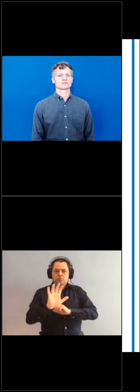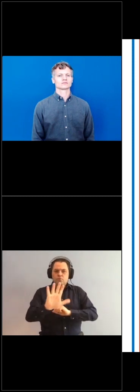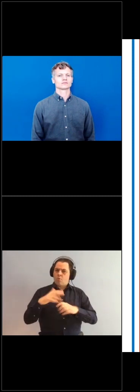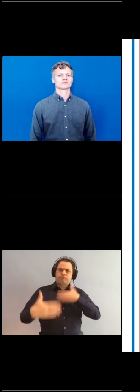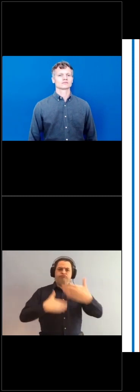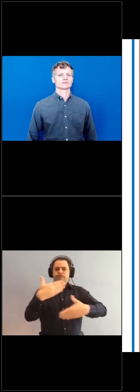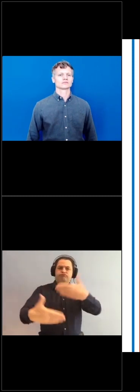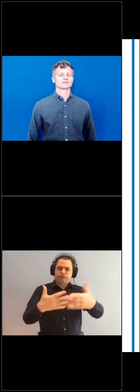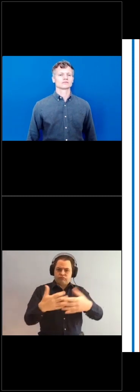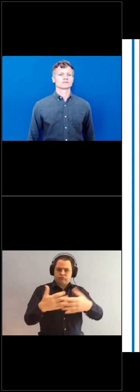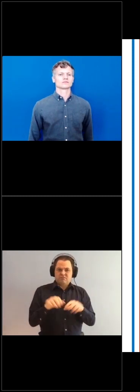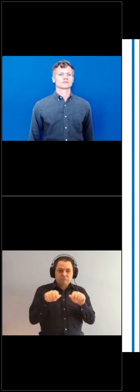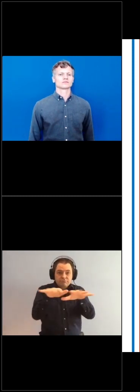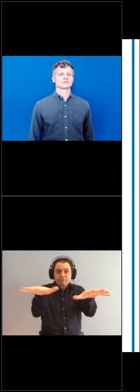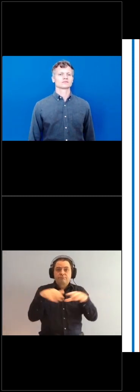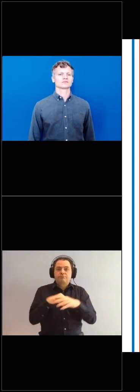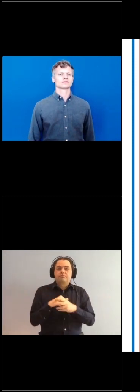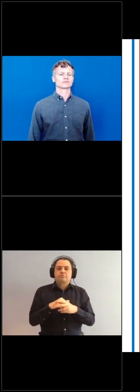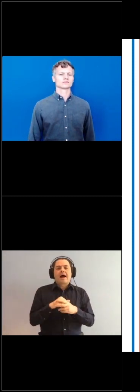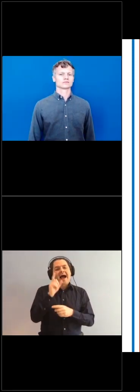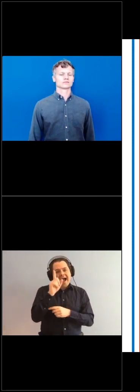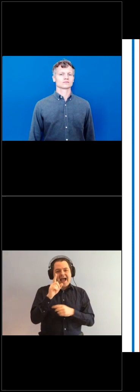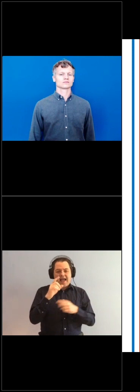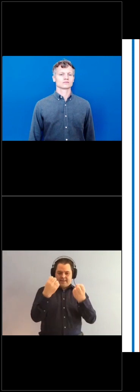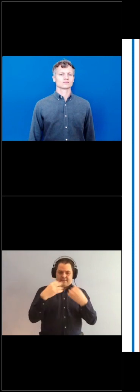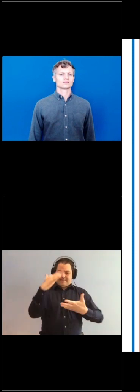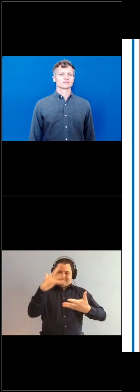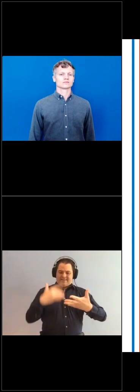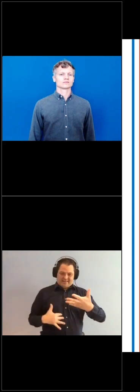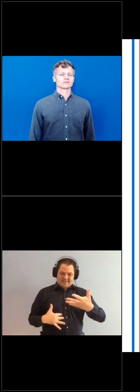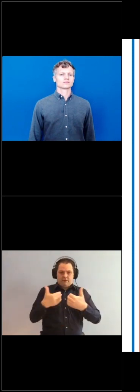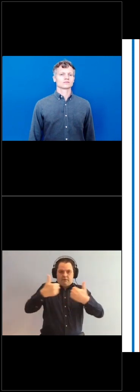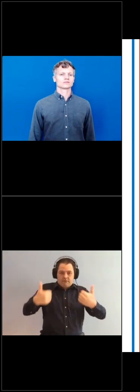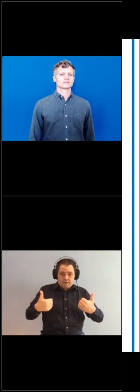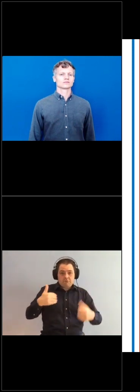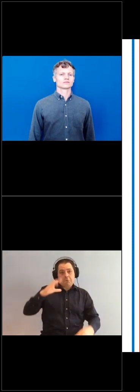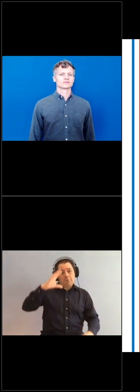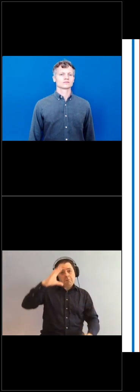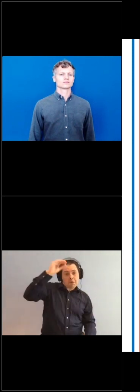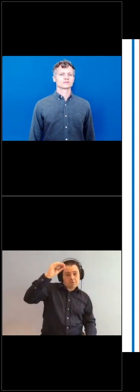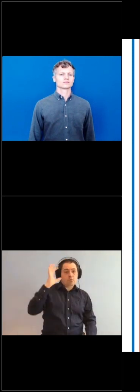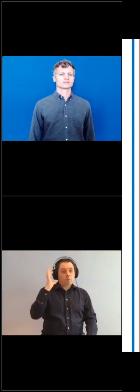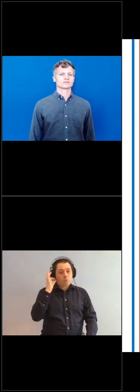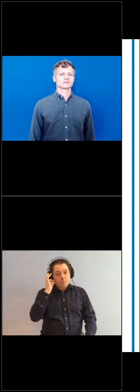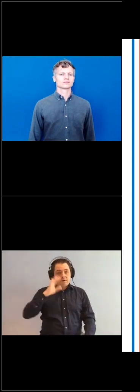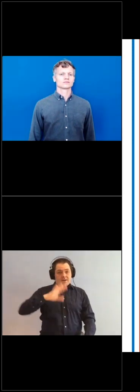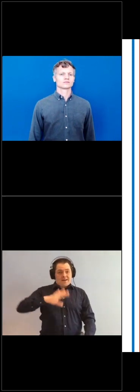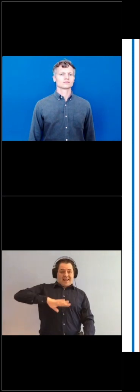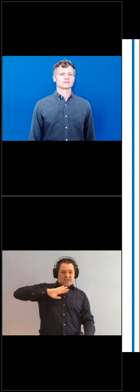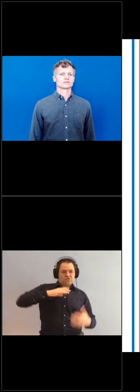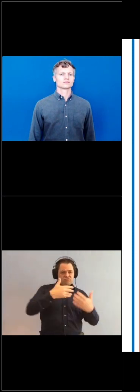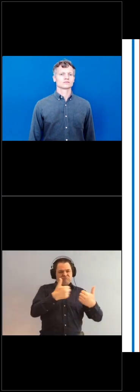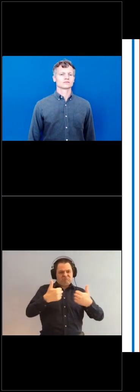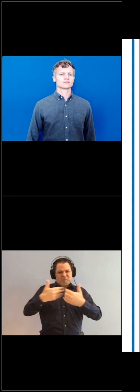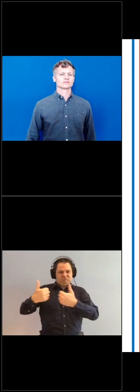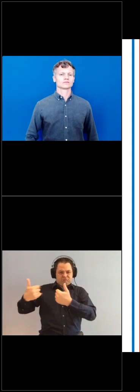the data disaggregated by gender and age. Also, this would like to know or to measure about what are